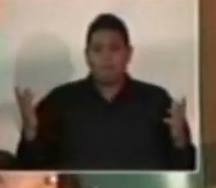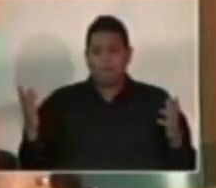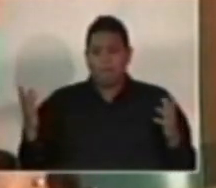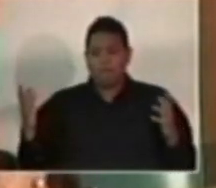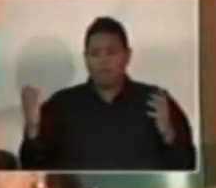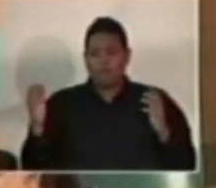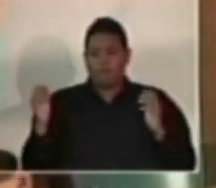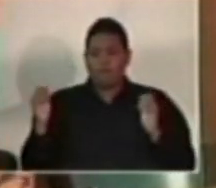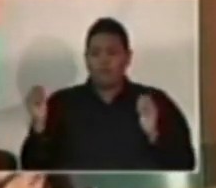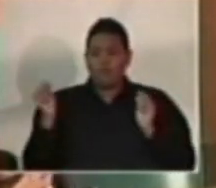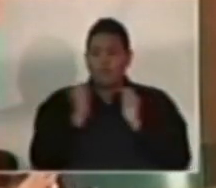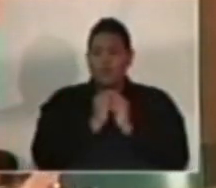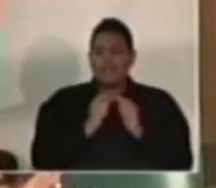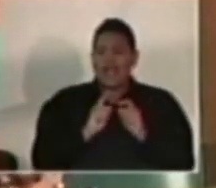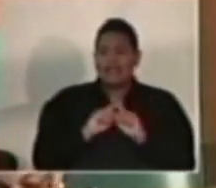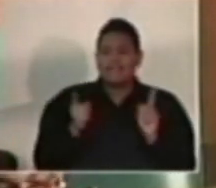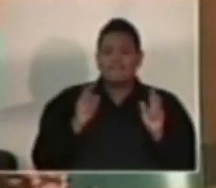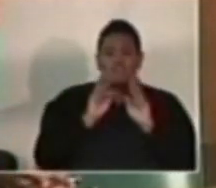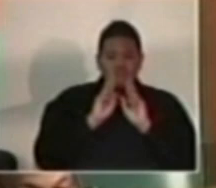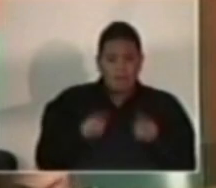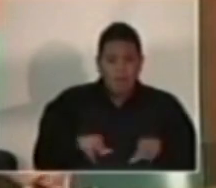an alternative report.